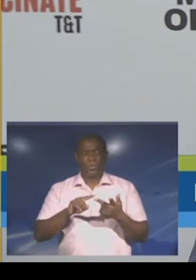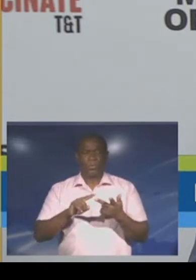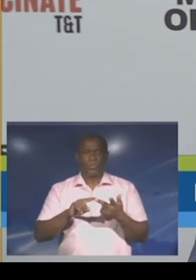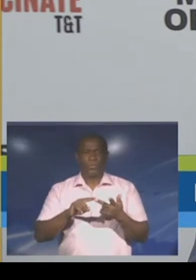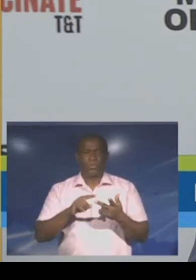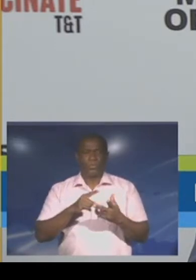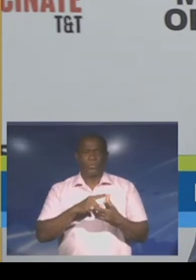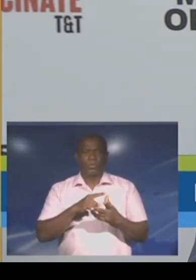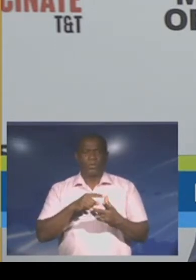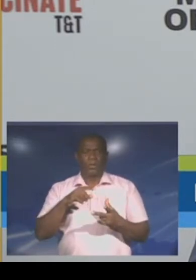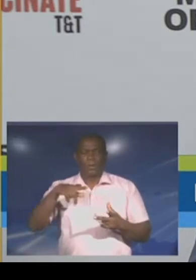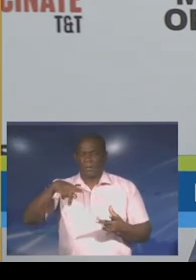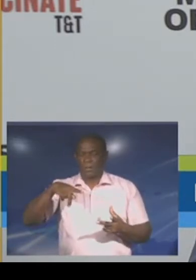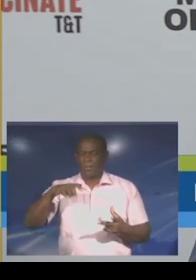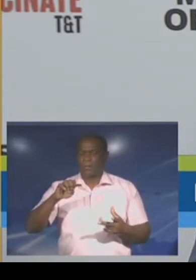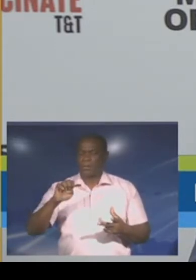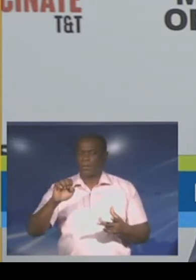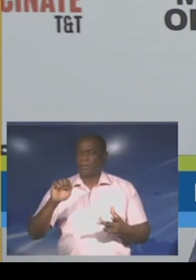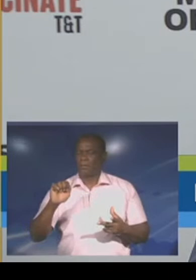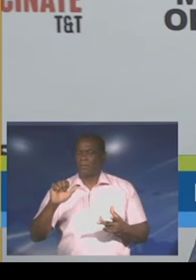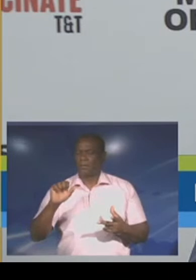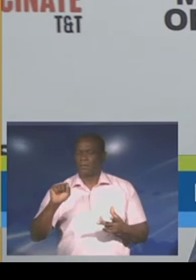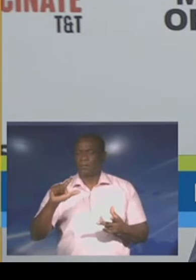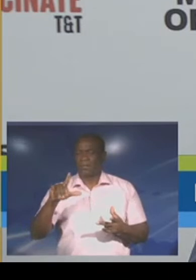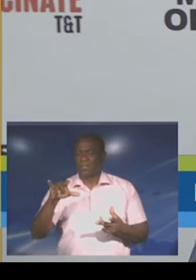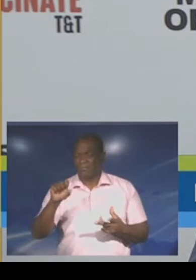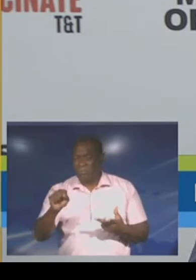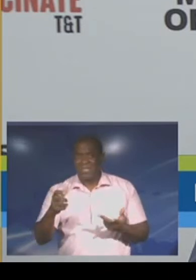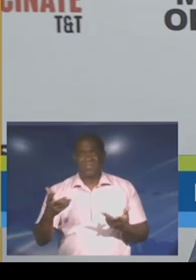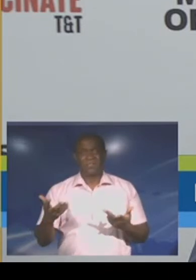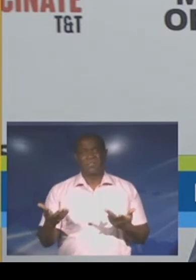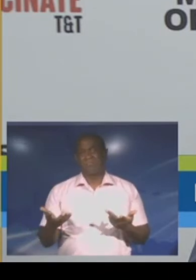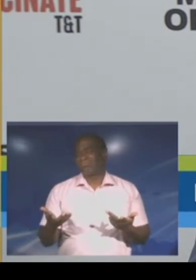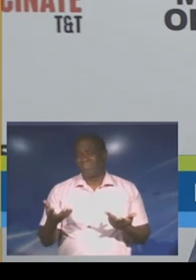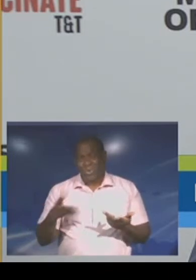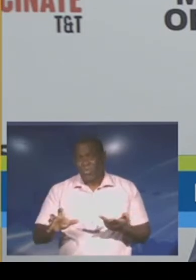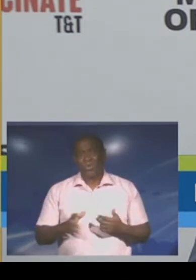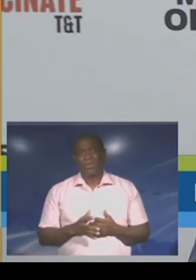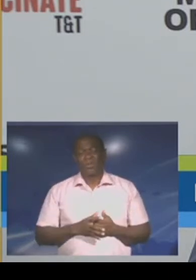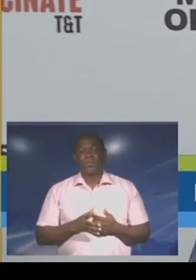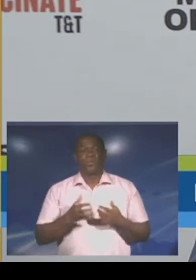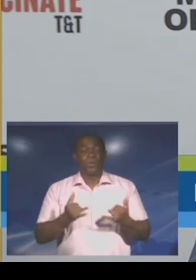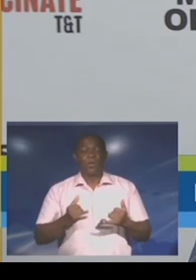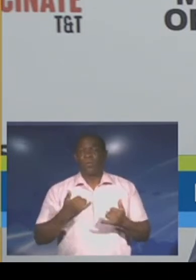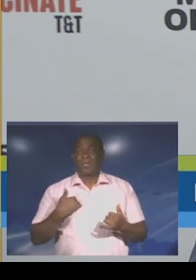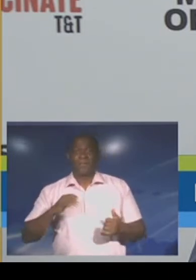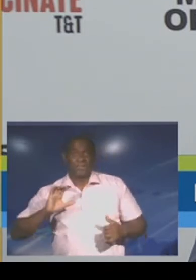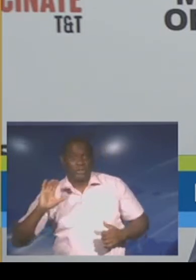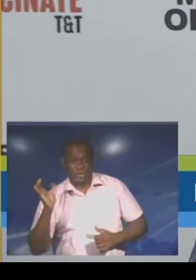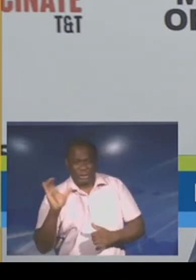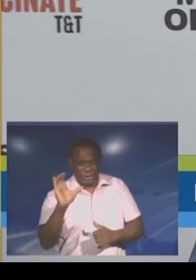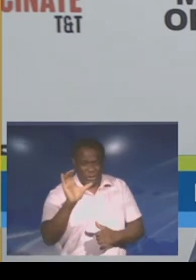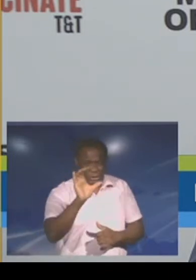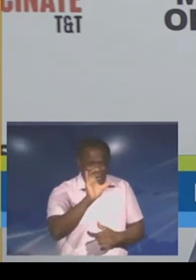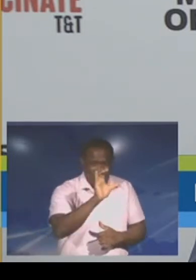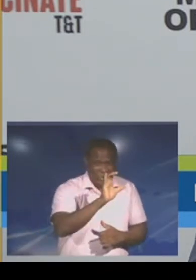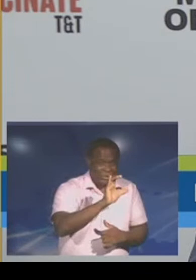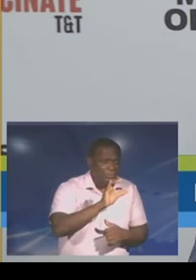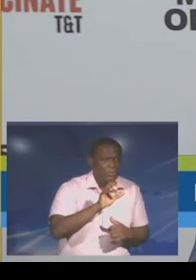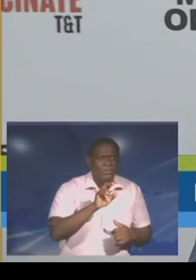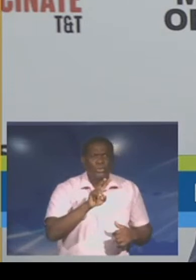hard to find these 200 children to vaccinate against yellow fever,